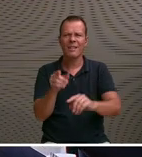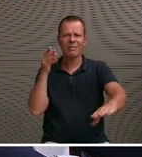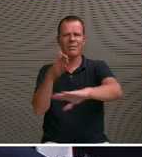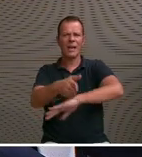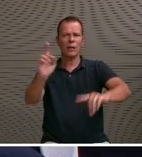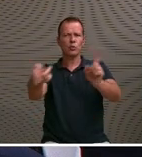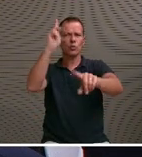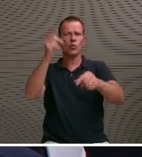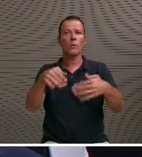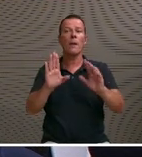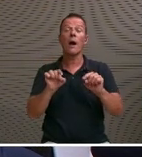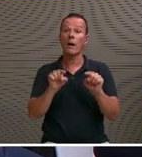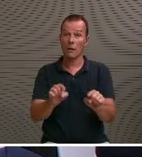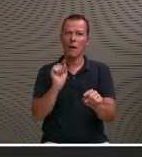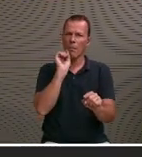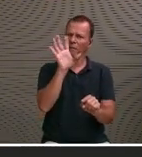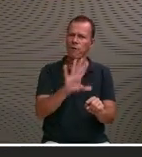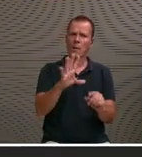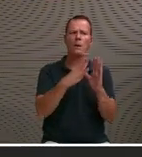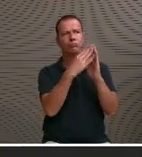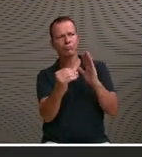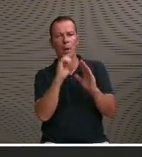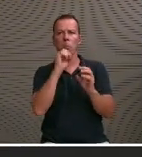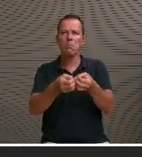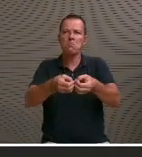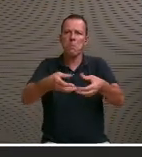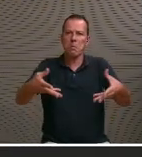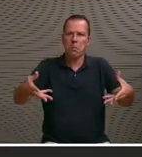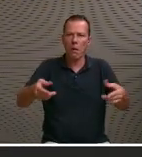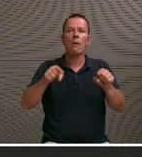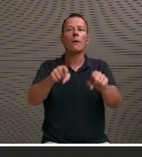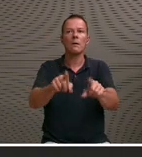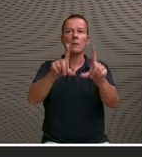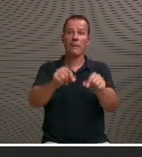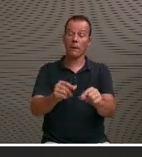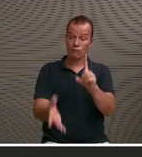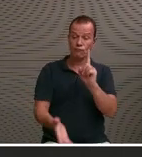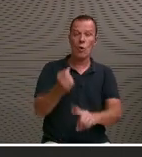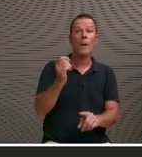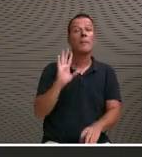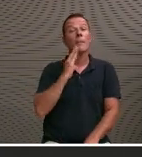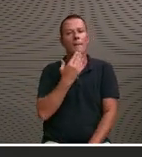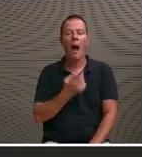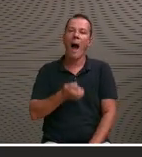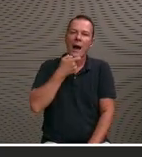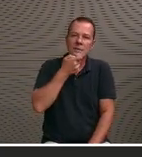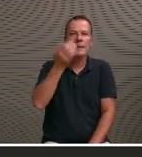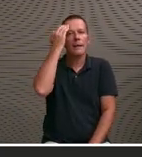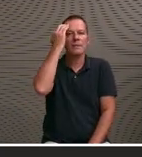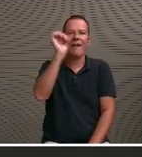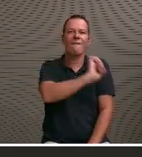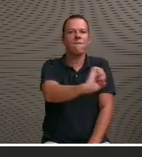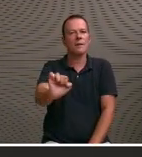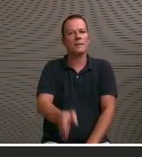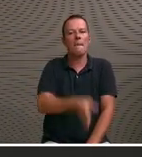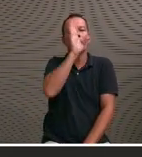we can see emerging around the world. And success depends on your ability to out-execute that formula. So